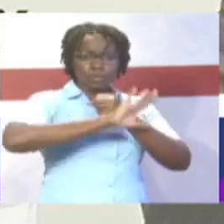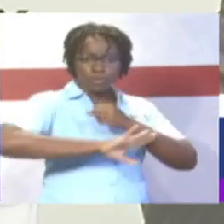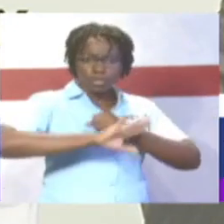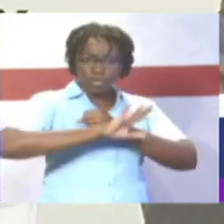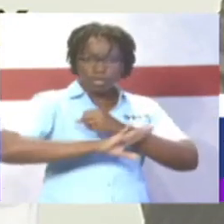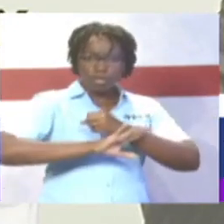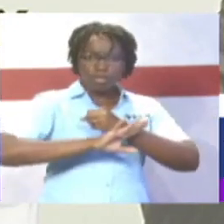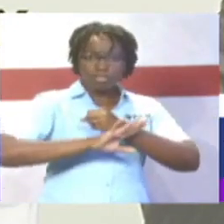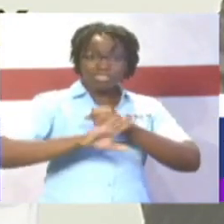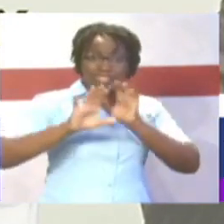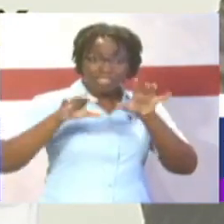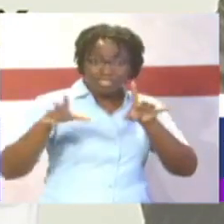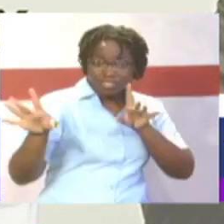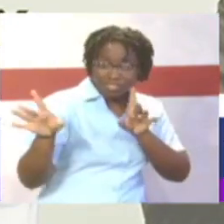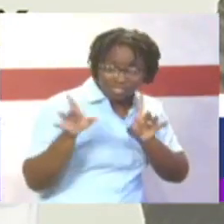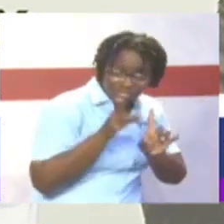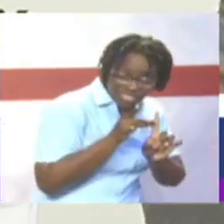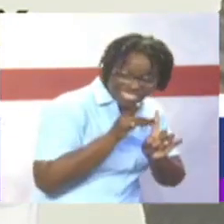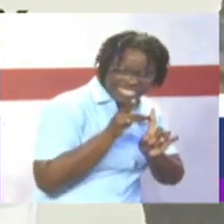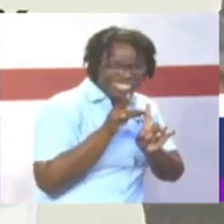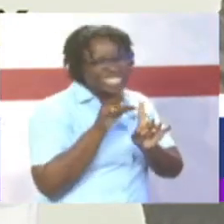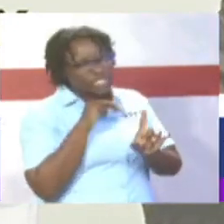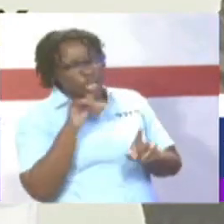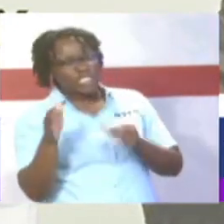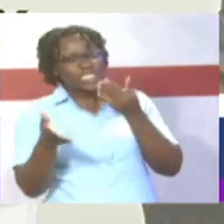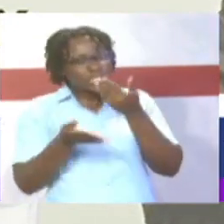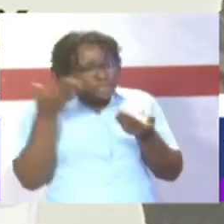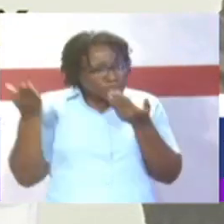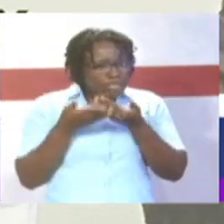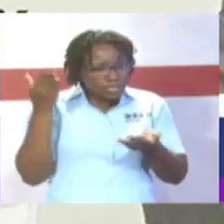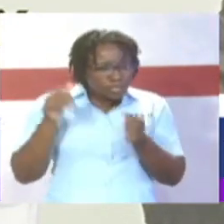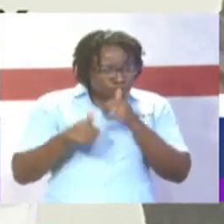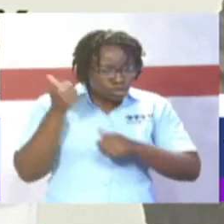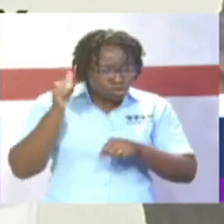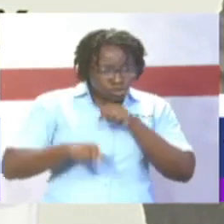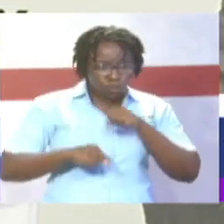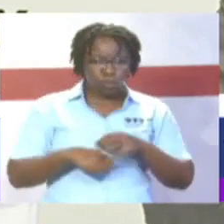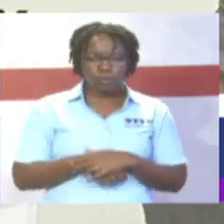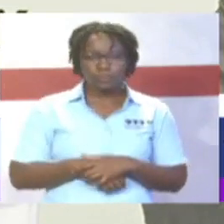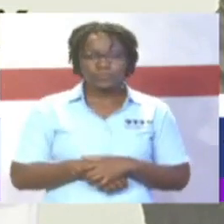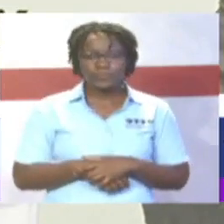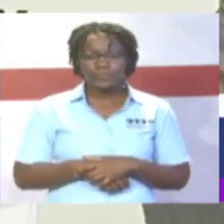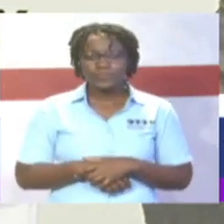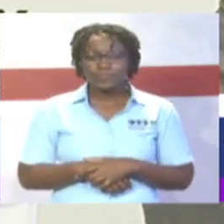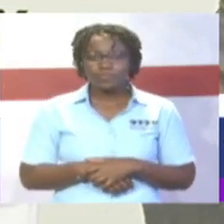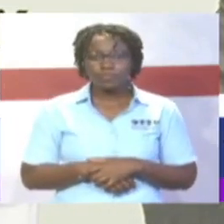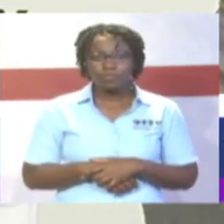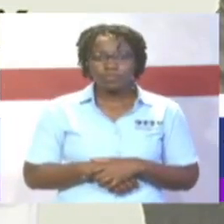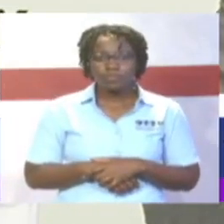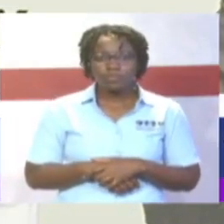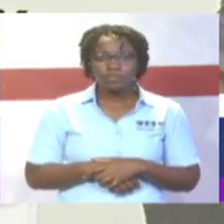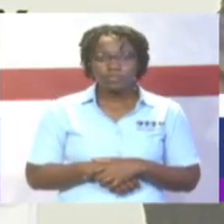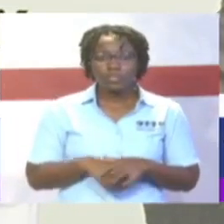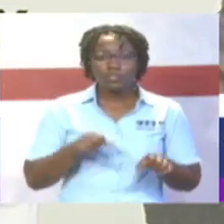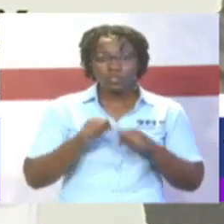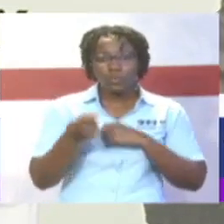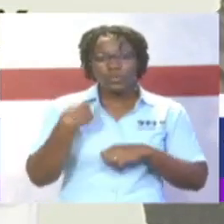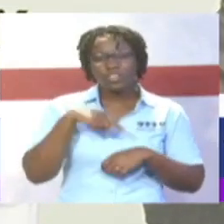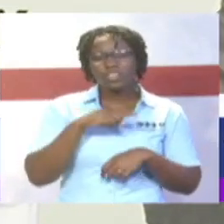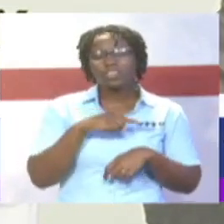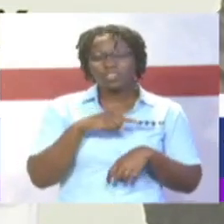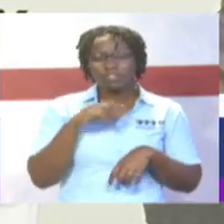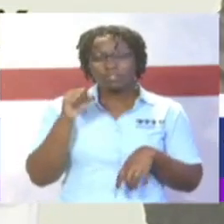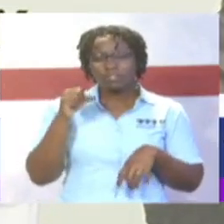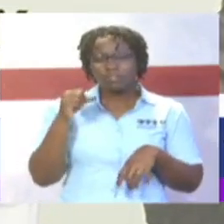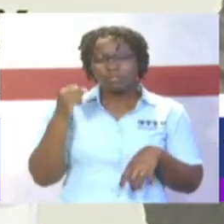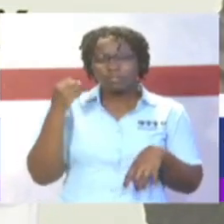risk of one person being able to transmit COVID-19 to another. So yes, we do expect that as there's more movement, there